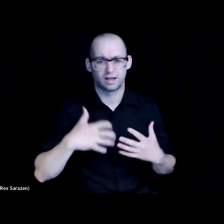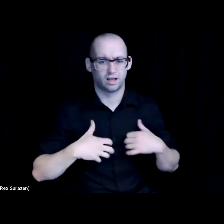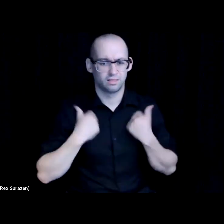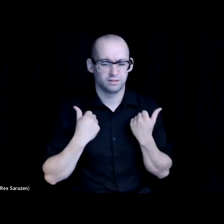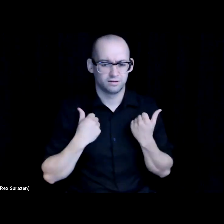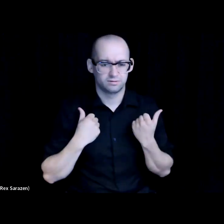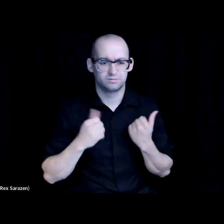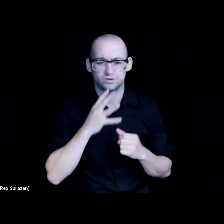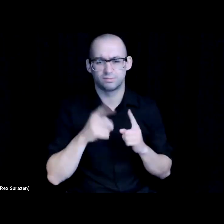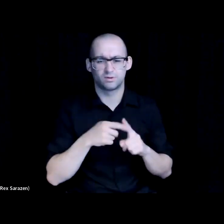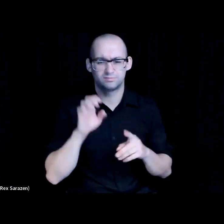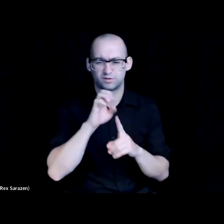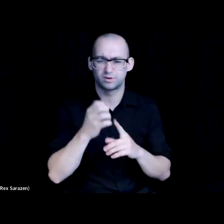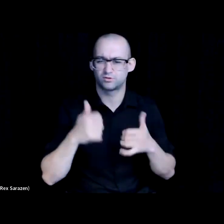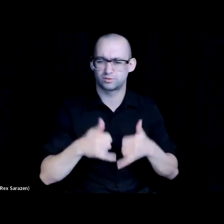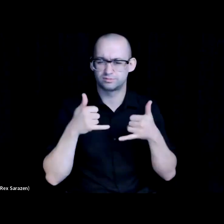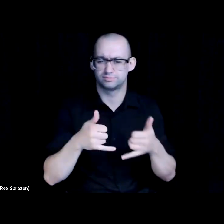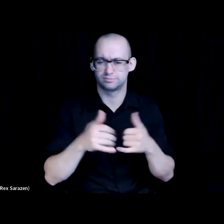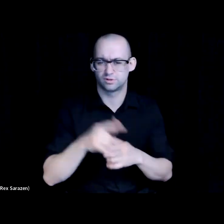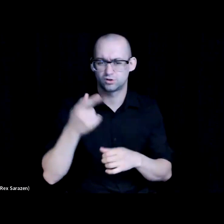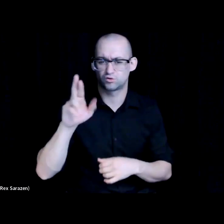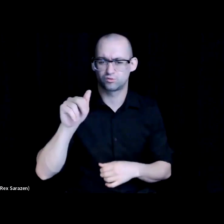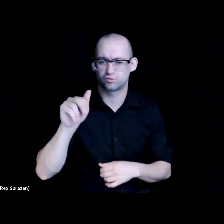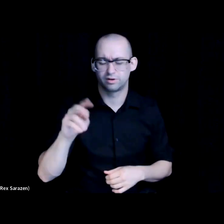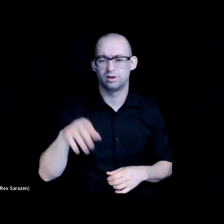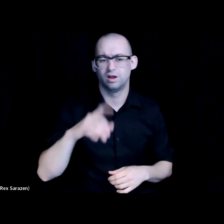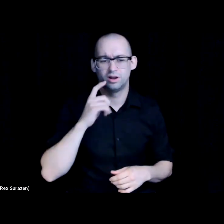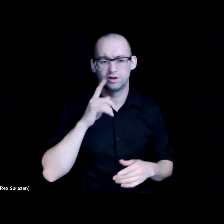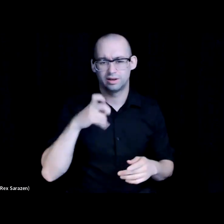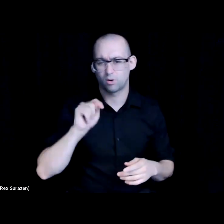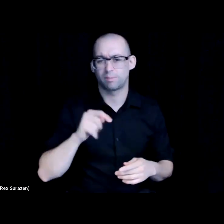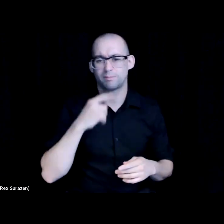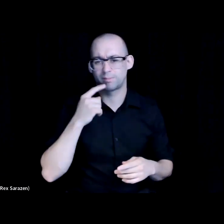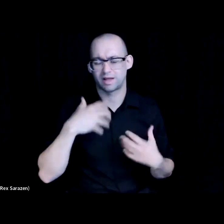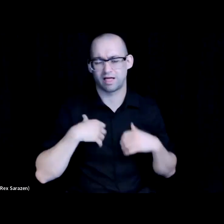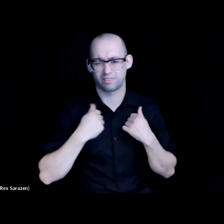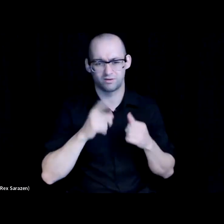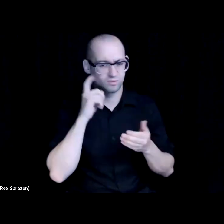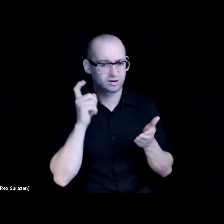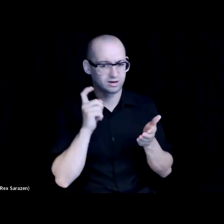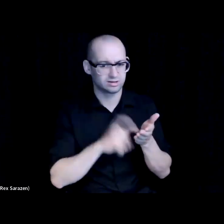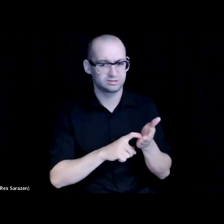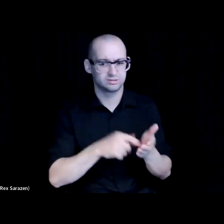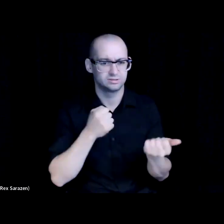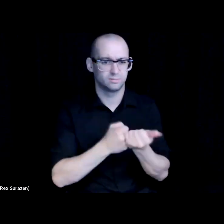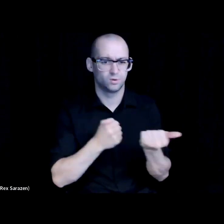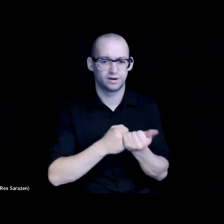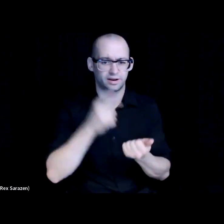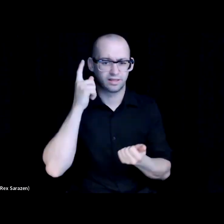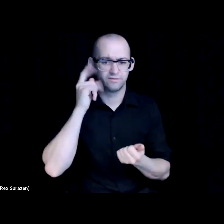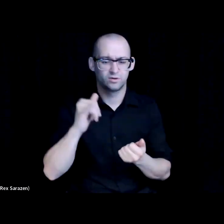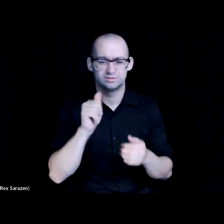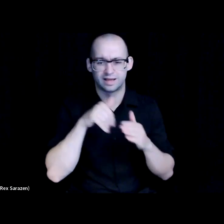Branch. So the California Department of Public Health recognizes that supporting Californians' access to broadband